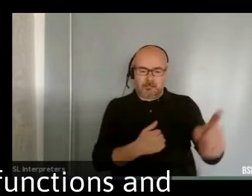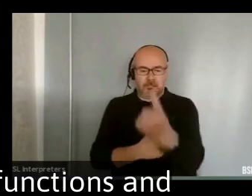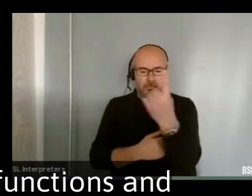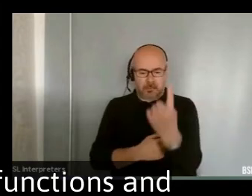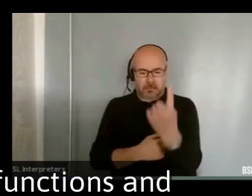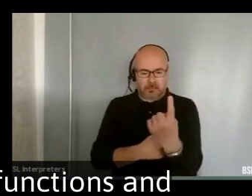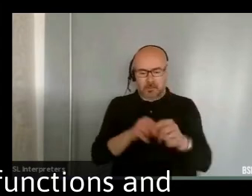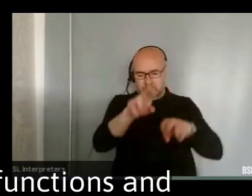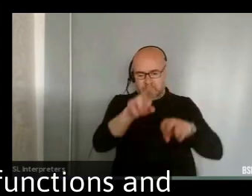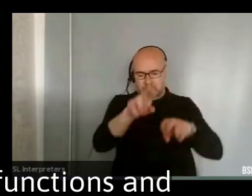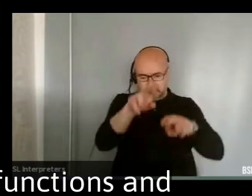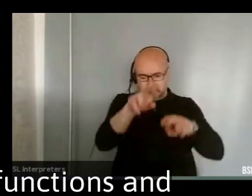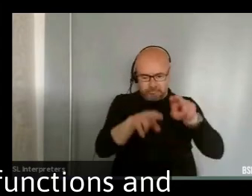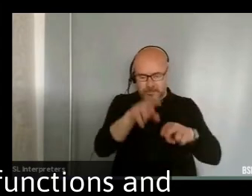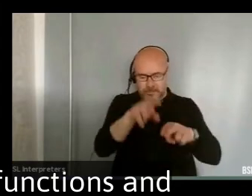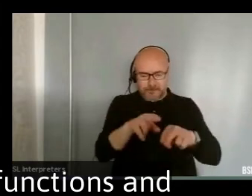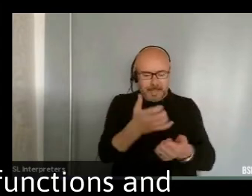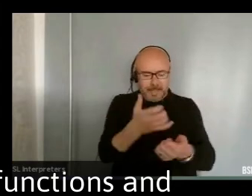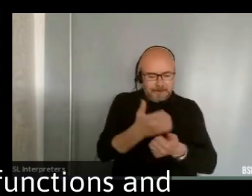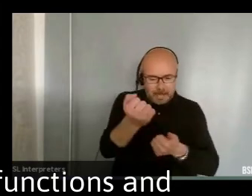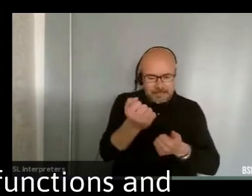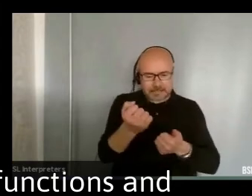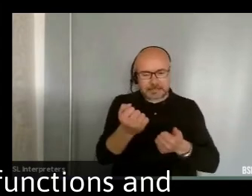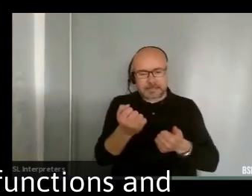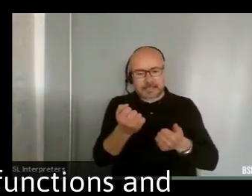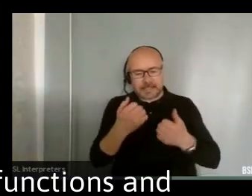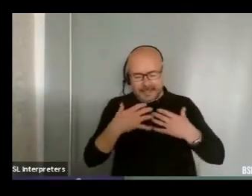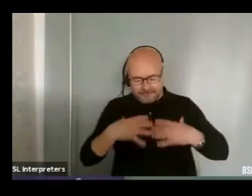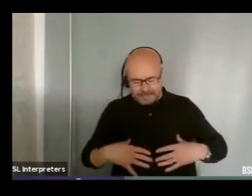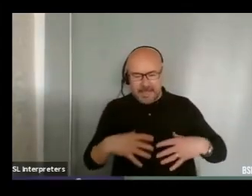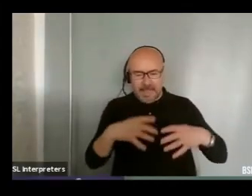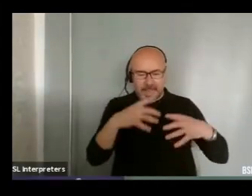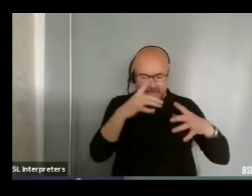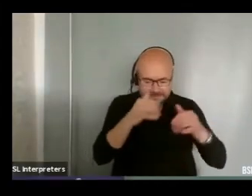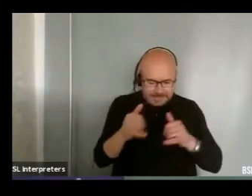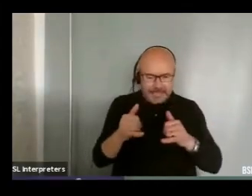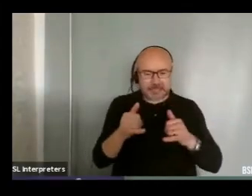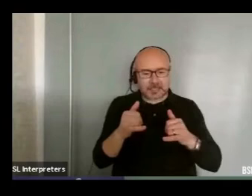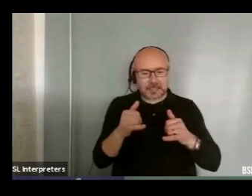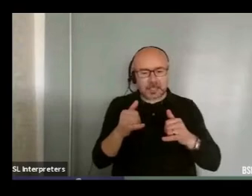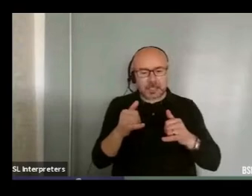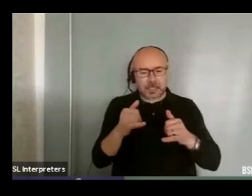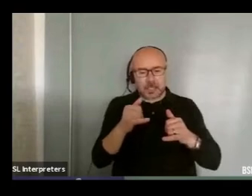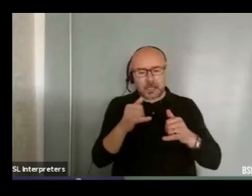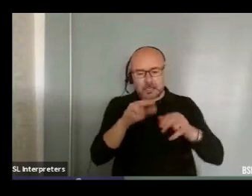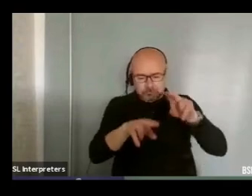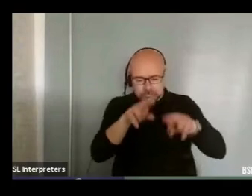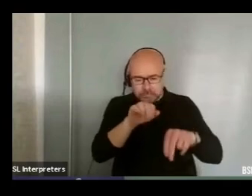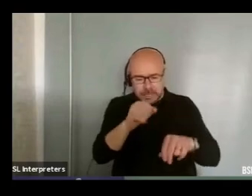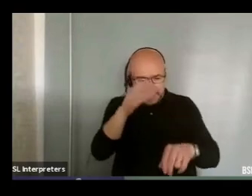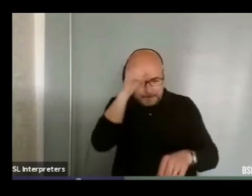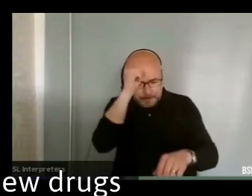their cognition, their functions, and they'll do some blood sampling and some physical tests. And that would be like a first step into a brain health